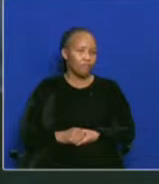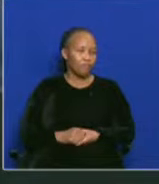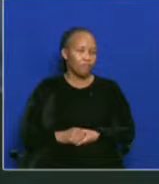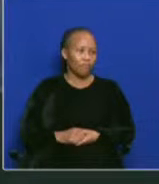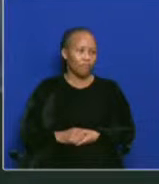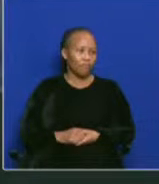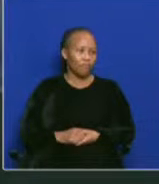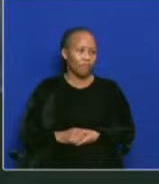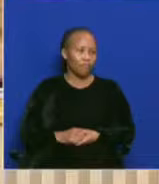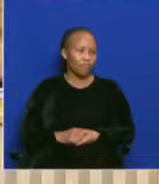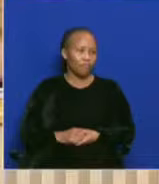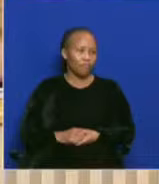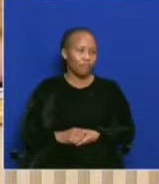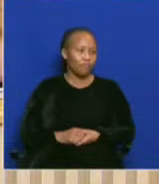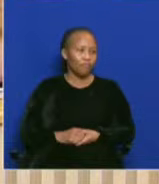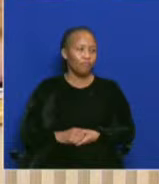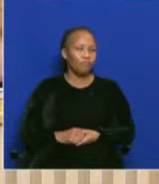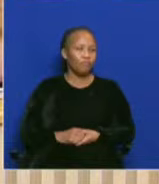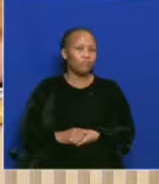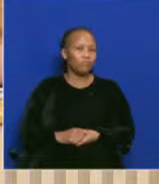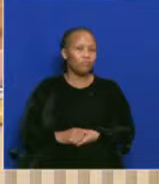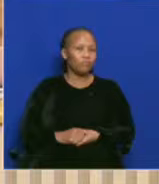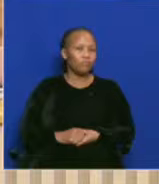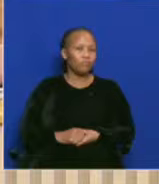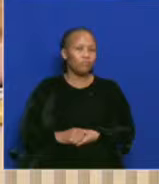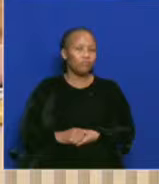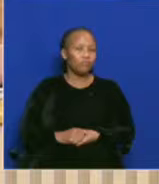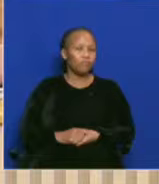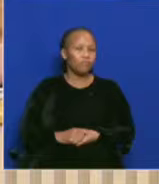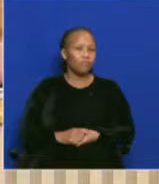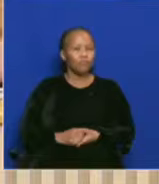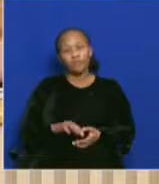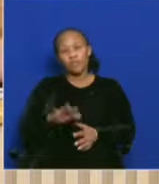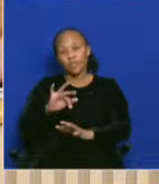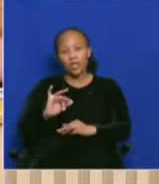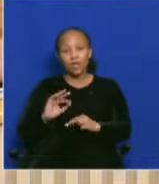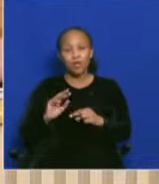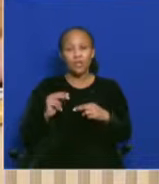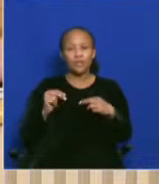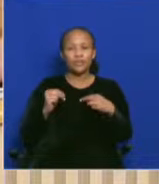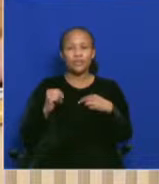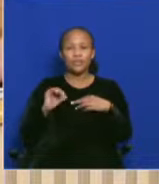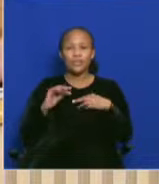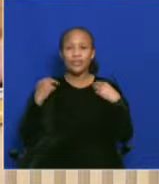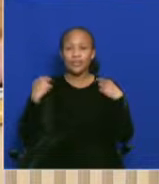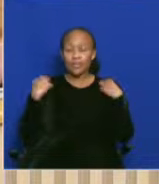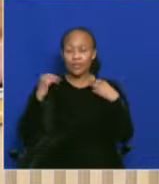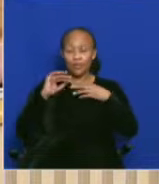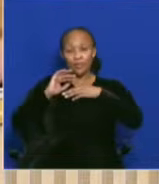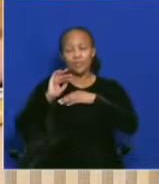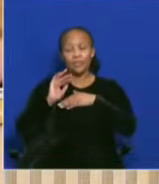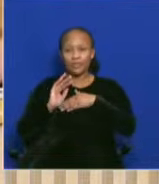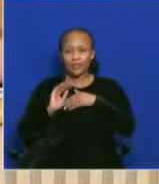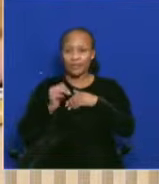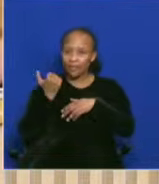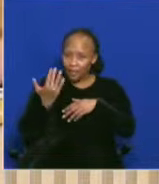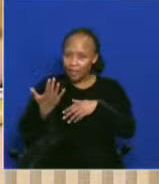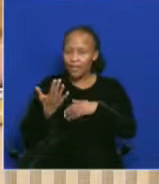And just to close off on that security tender, on page 5994,